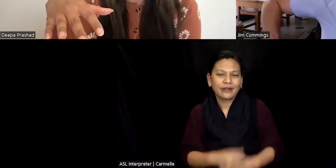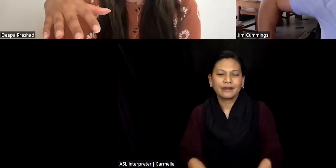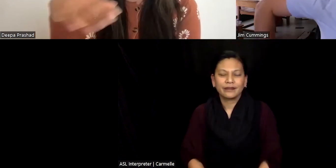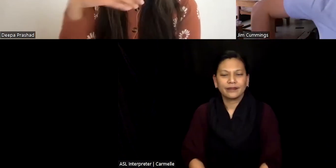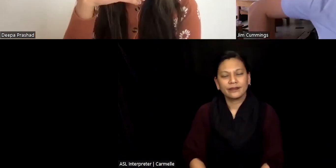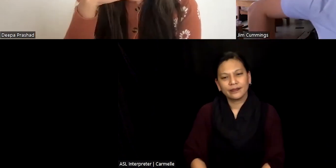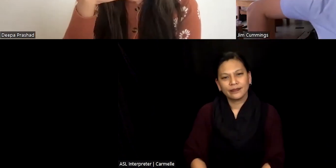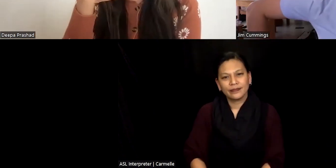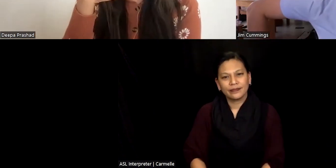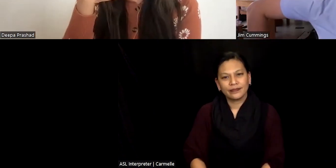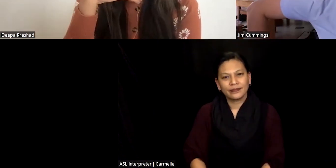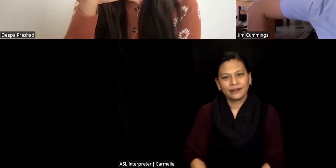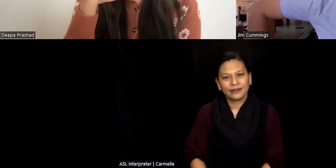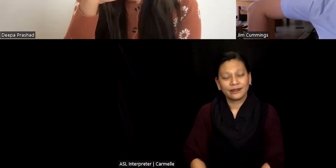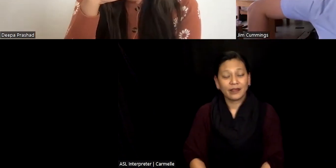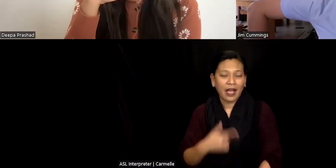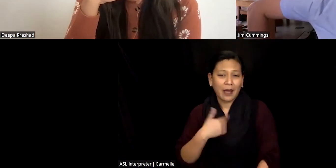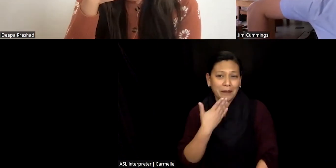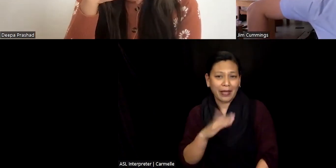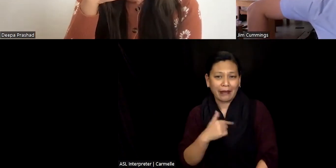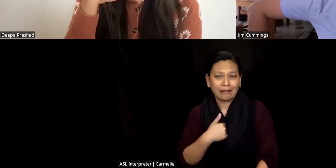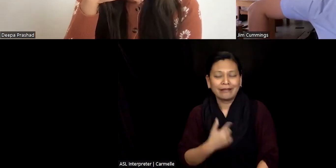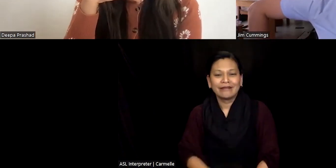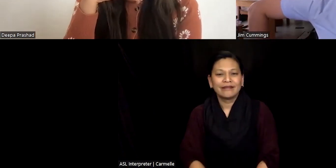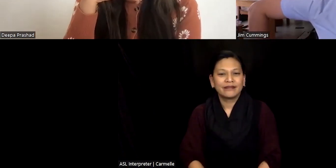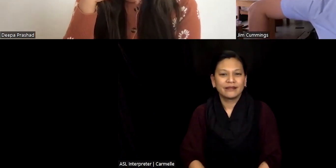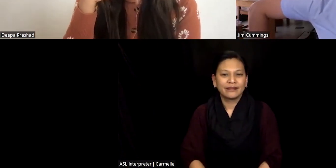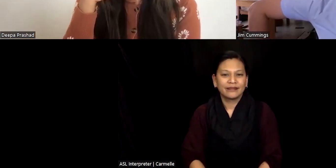excuses? I'm bad with that.